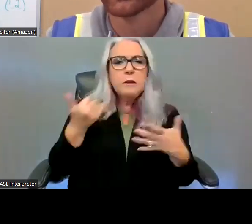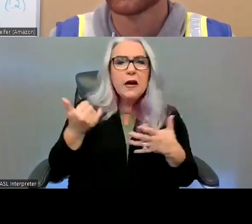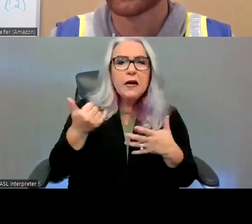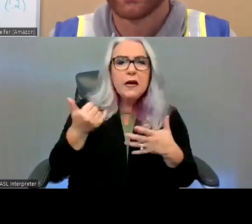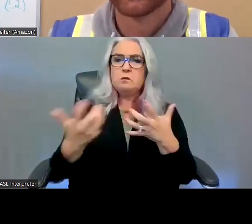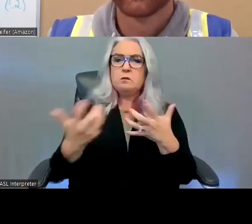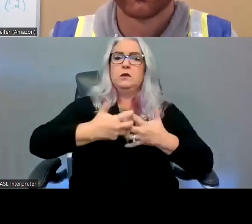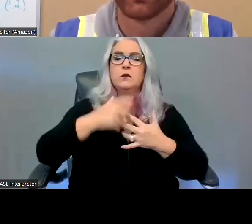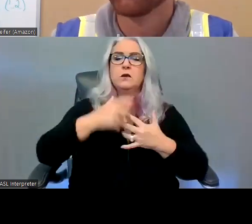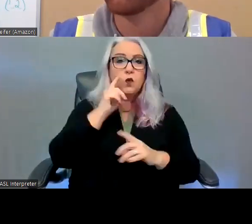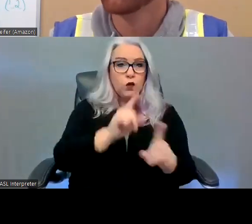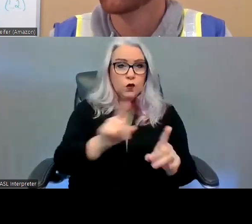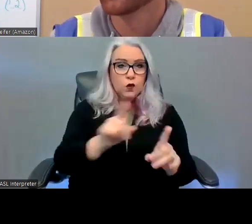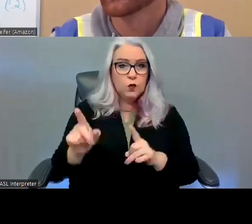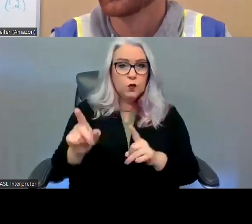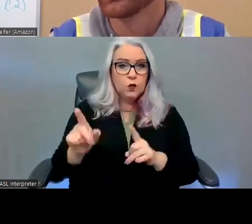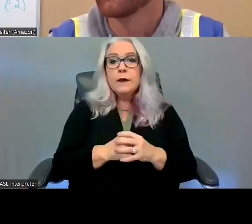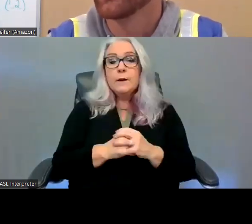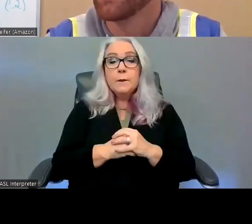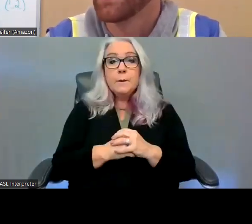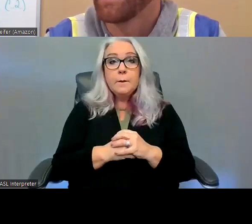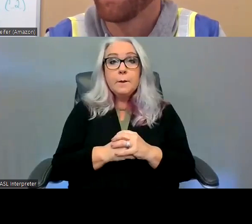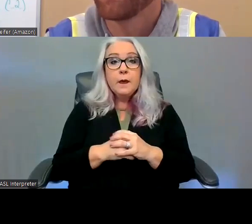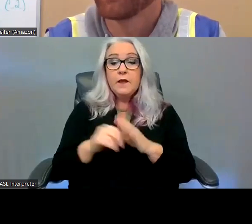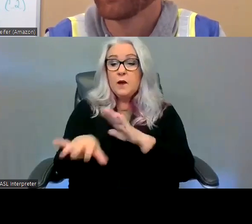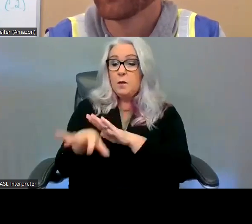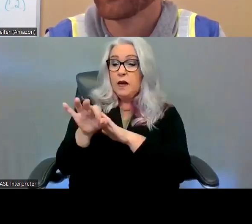you click on select a shift,